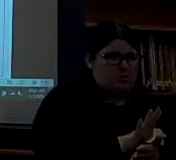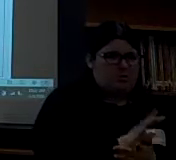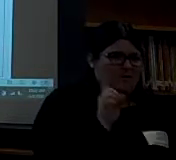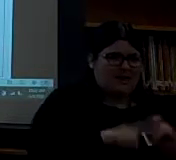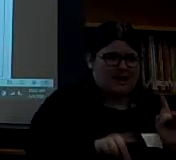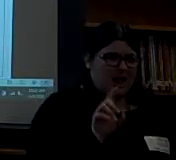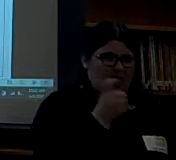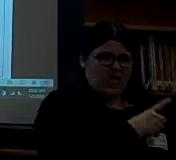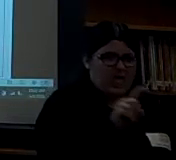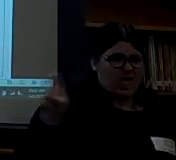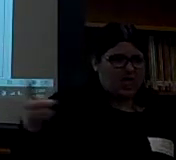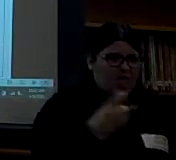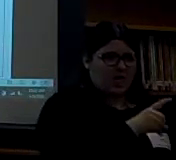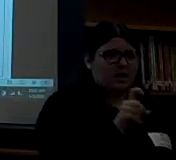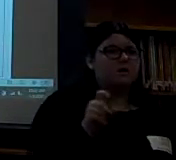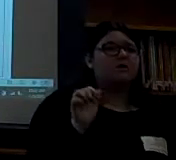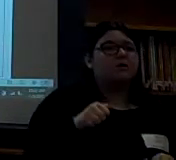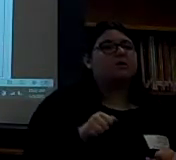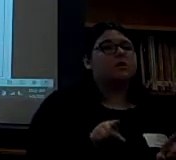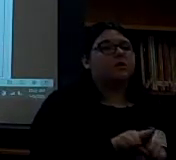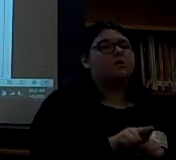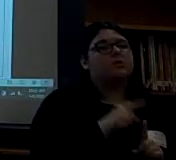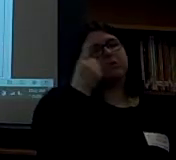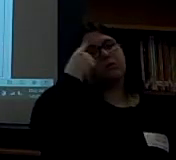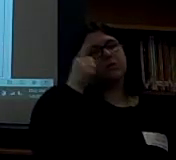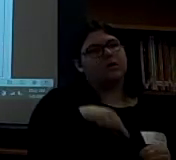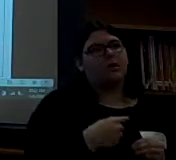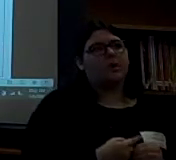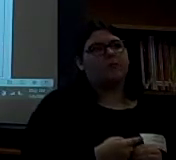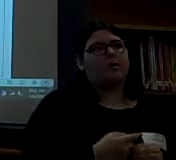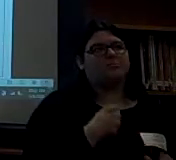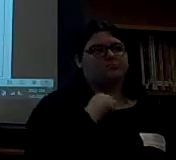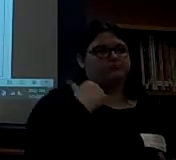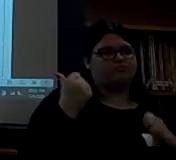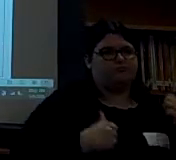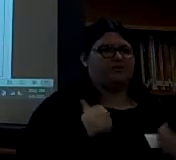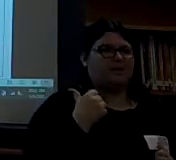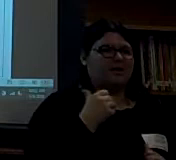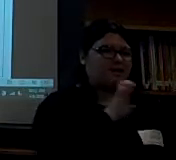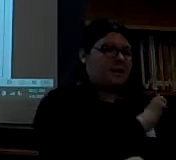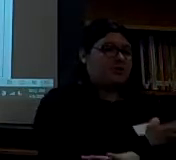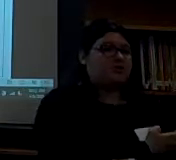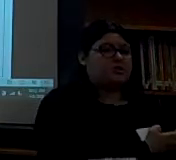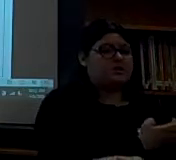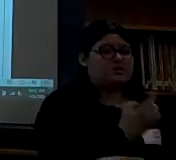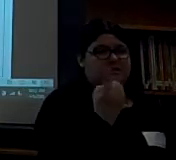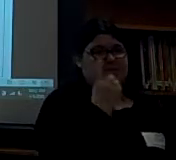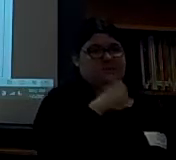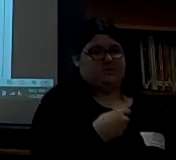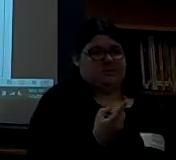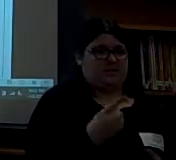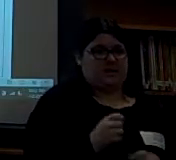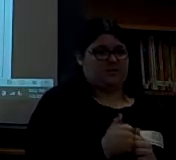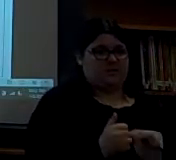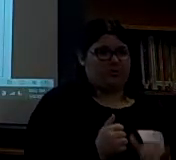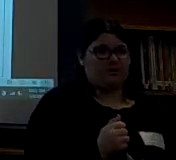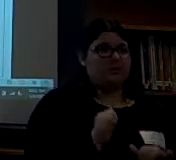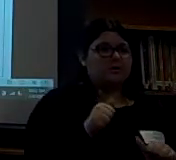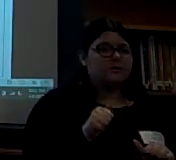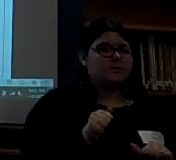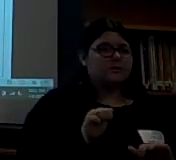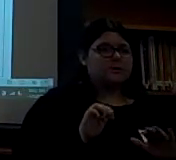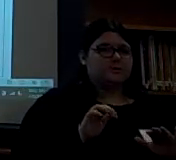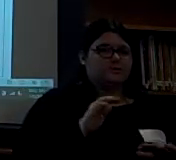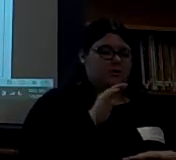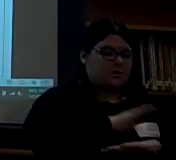walk around? They can also, if you think about this aggression, it's energy. Something needs to happen with it. They can push really